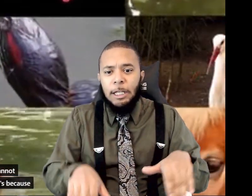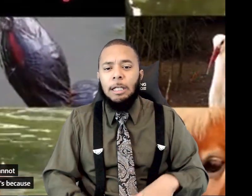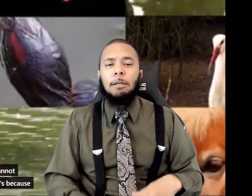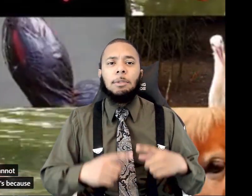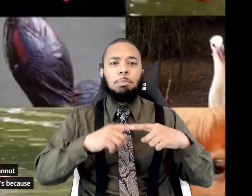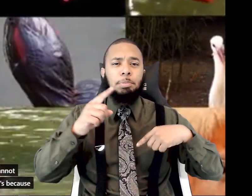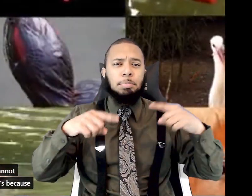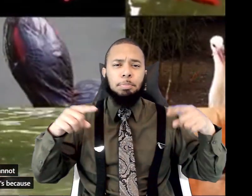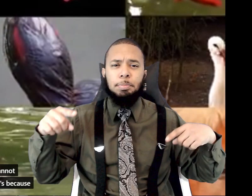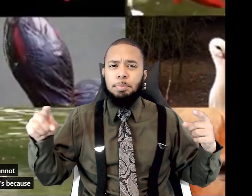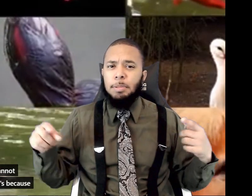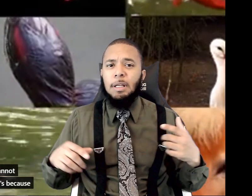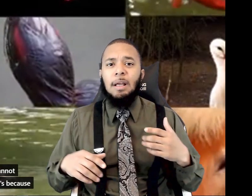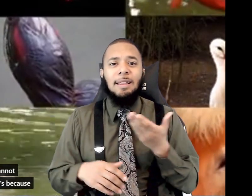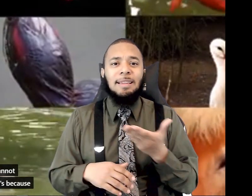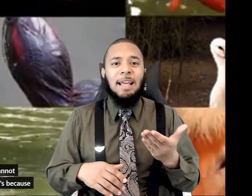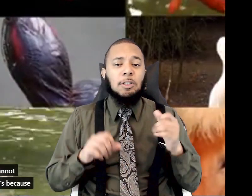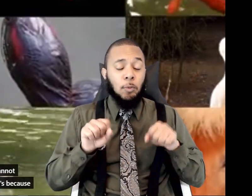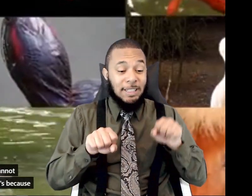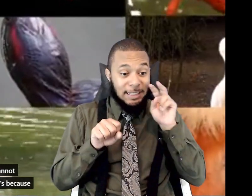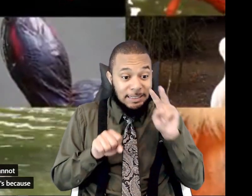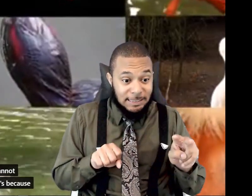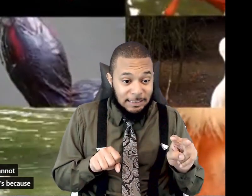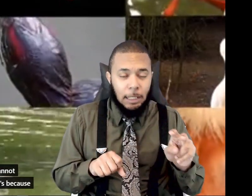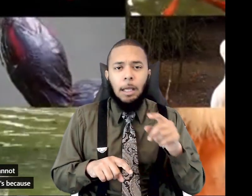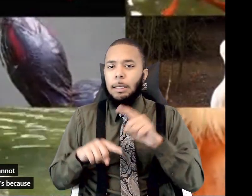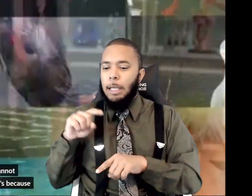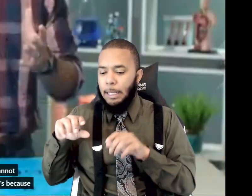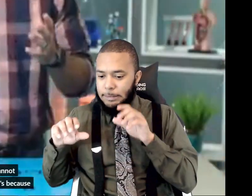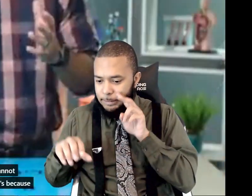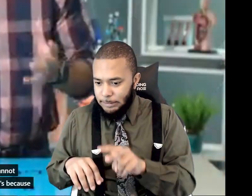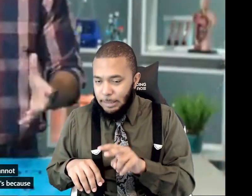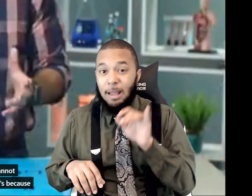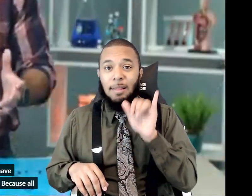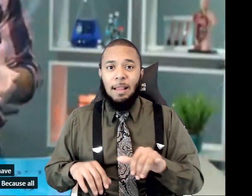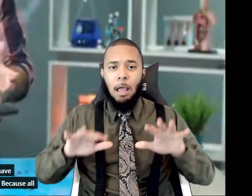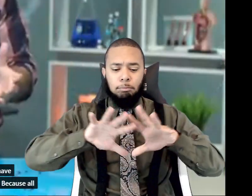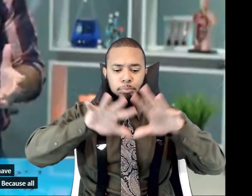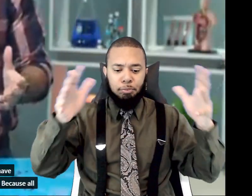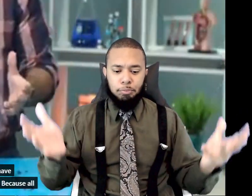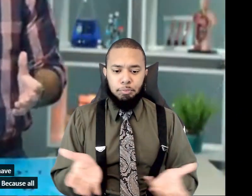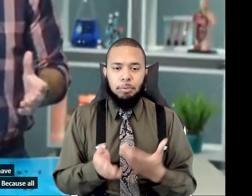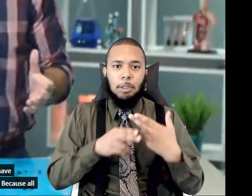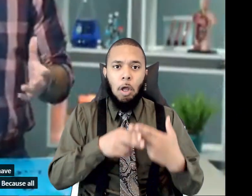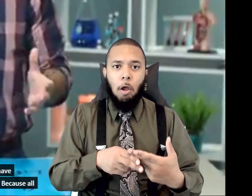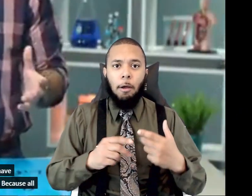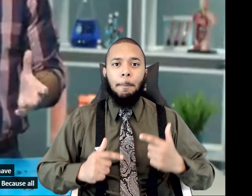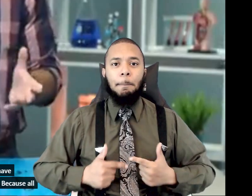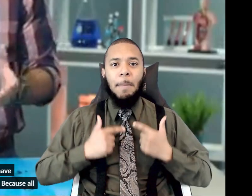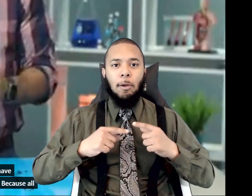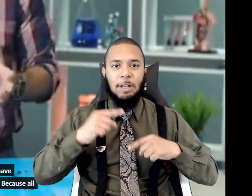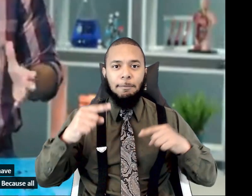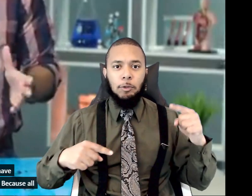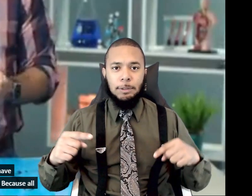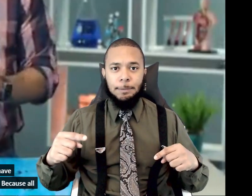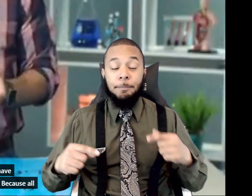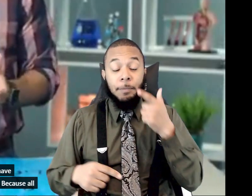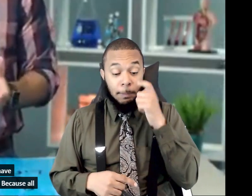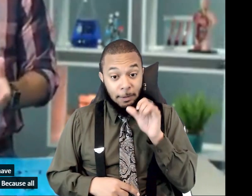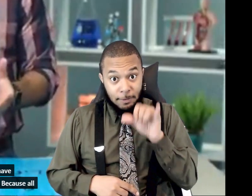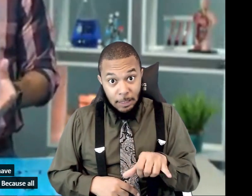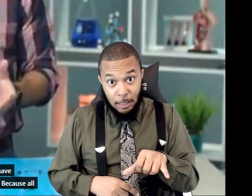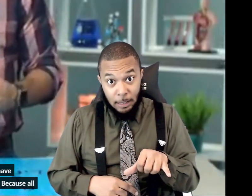that we can and cannot see. That is biodiversity. And it's because of biodiversity that we have so many